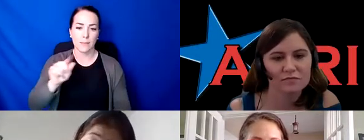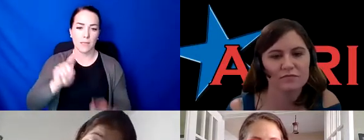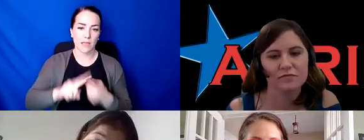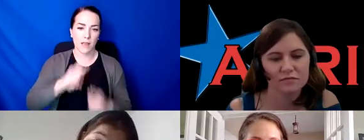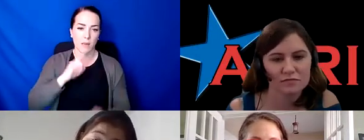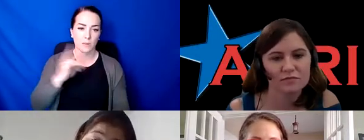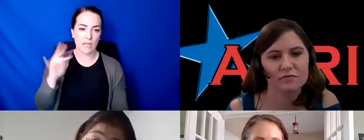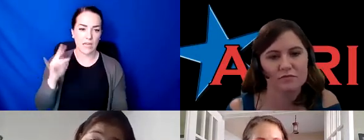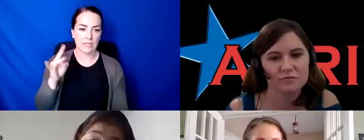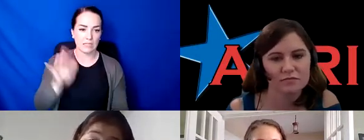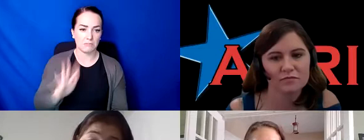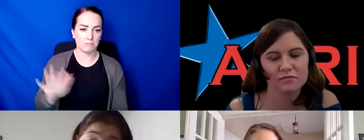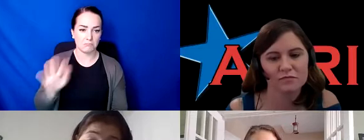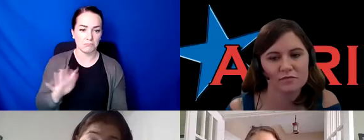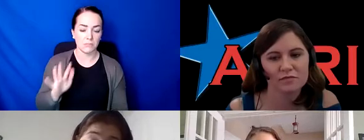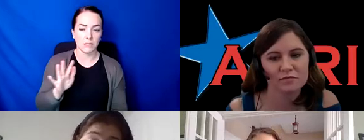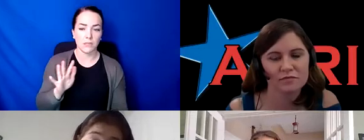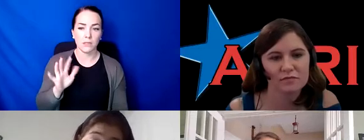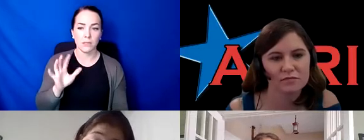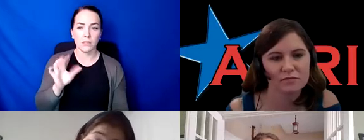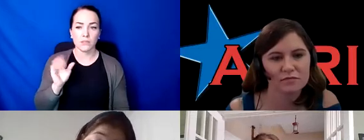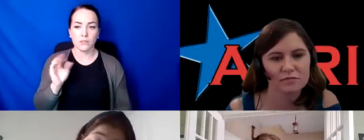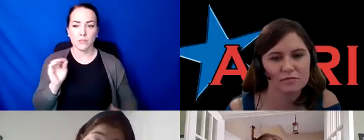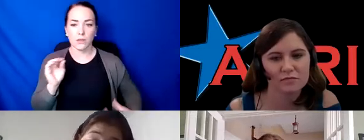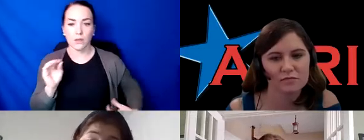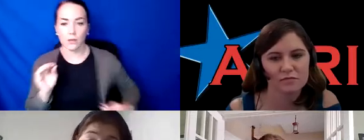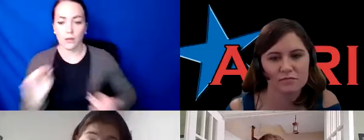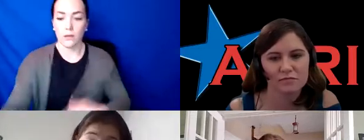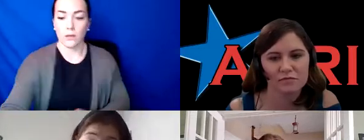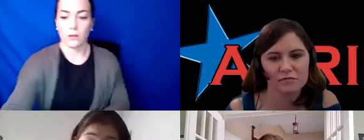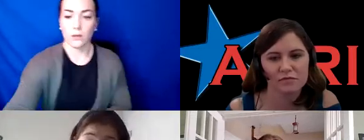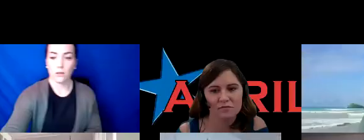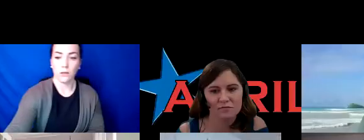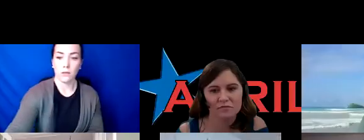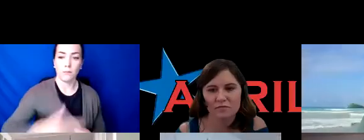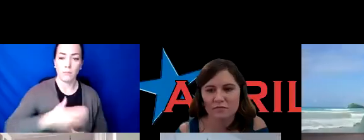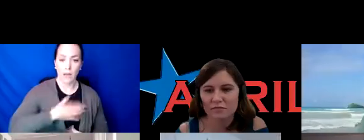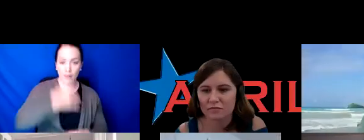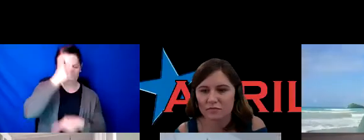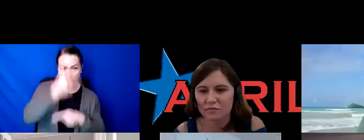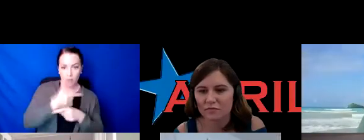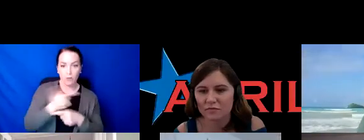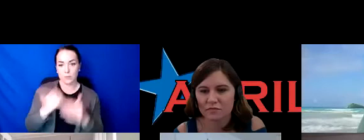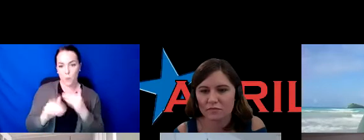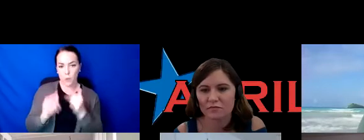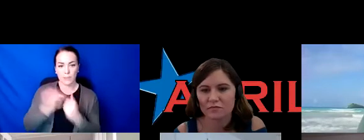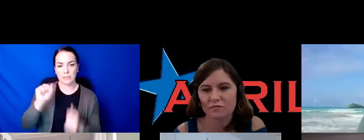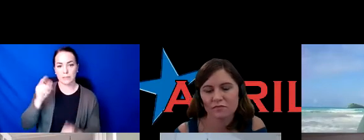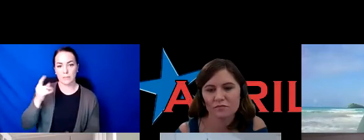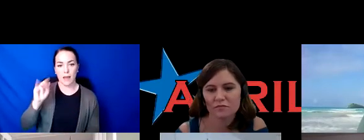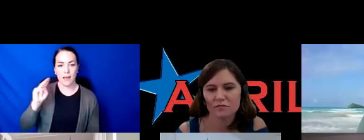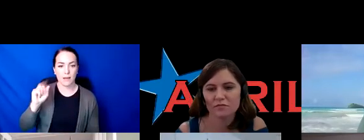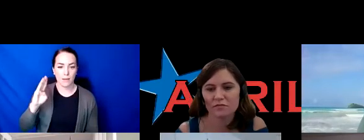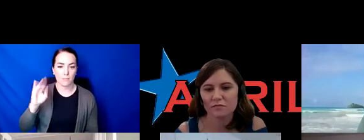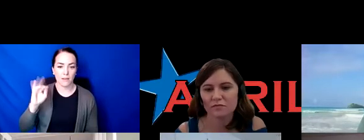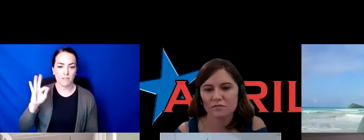years old. And so I didn't, like my brother I was born with spina bifida, and he's in a wheelchair, and I was so defensive over